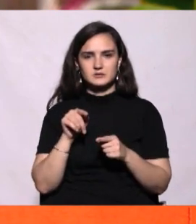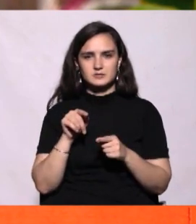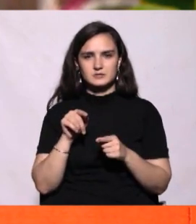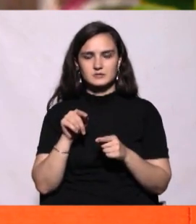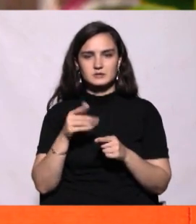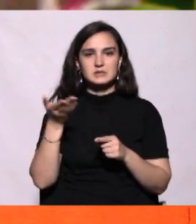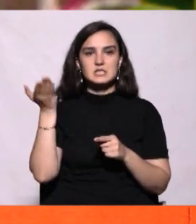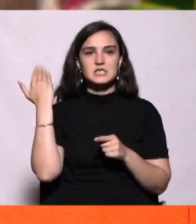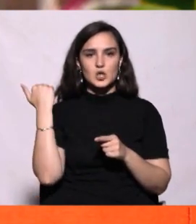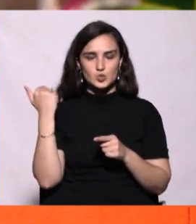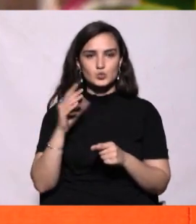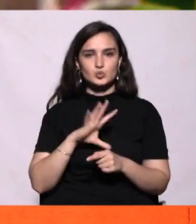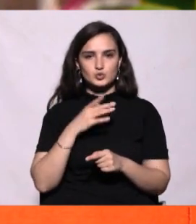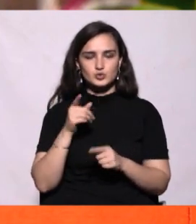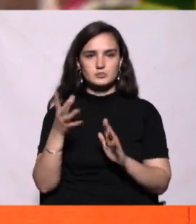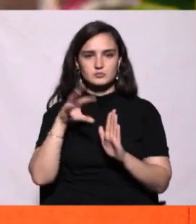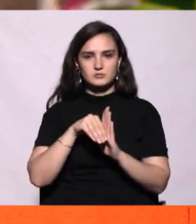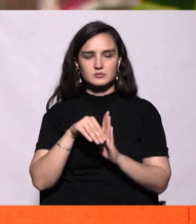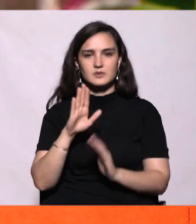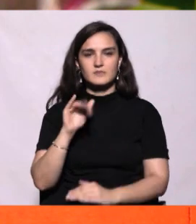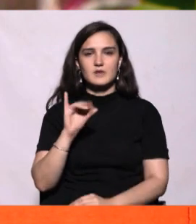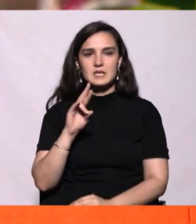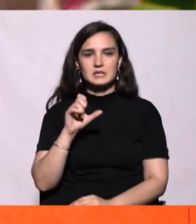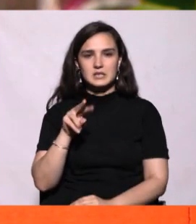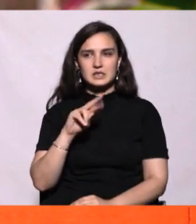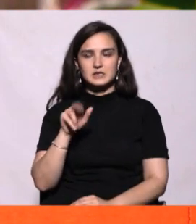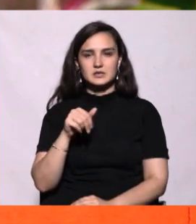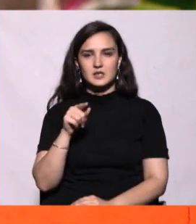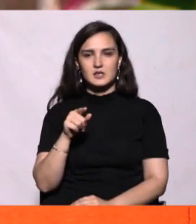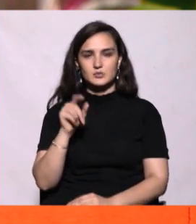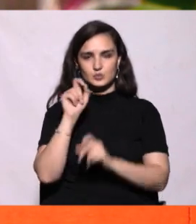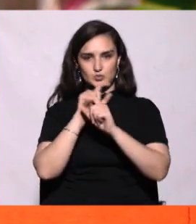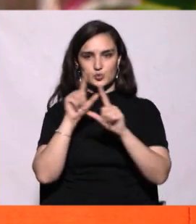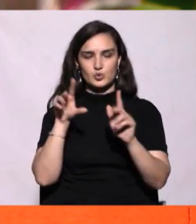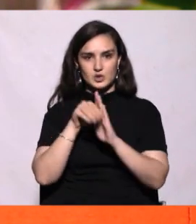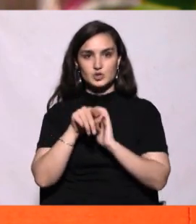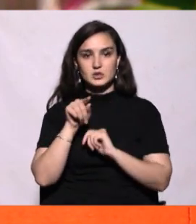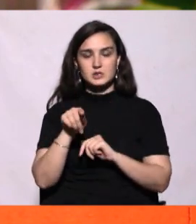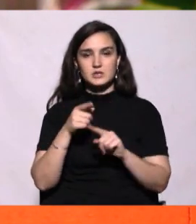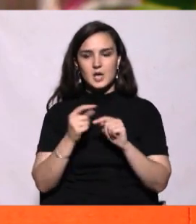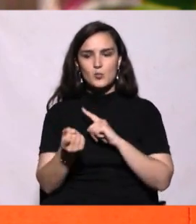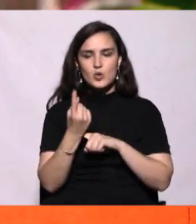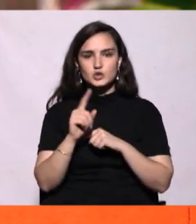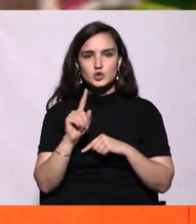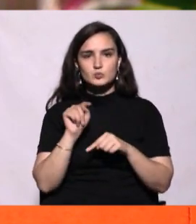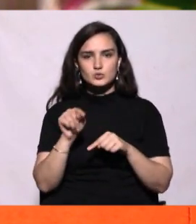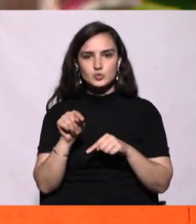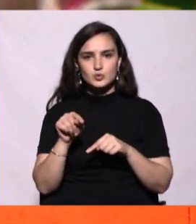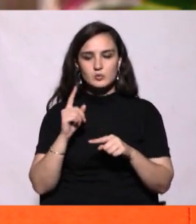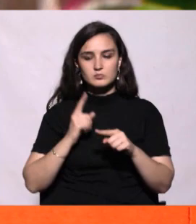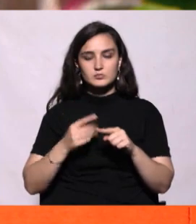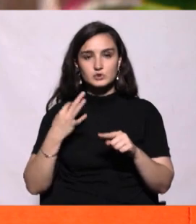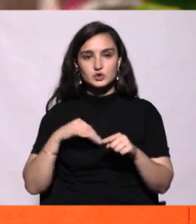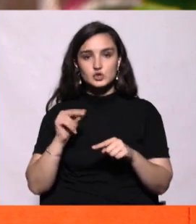in the past, including Mr. Vandal and the once managed school. He is discovered to be a nephew of